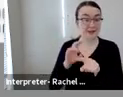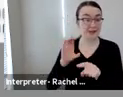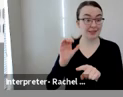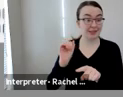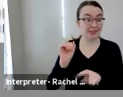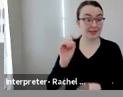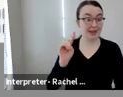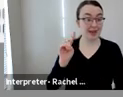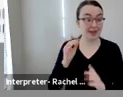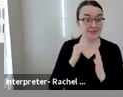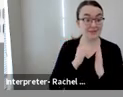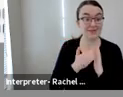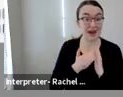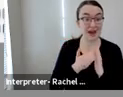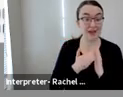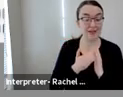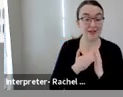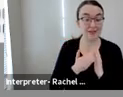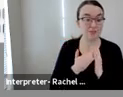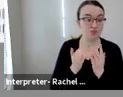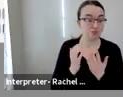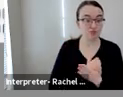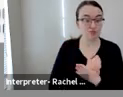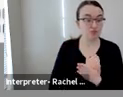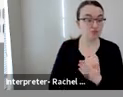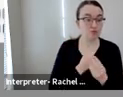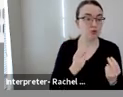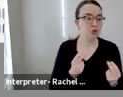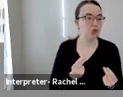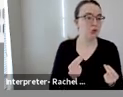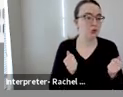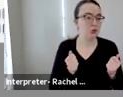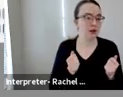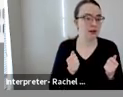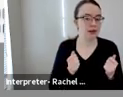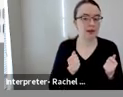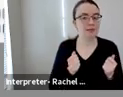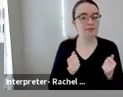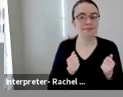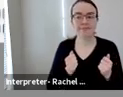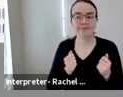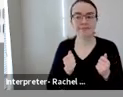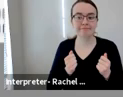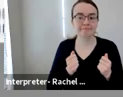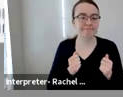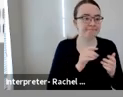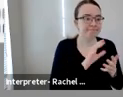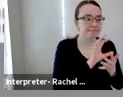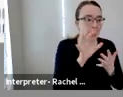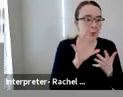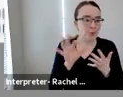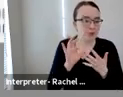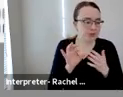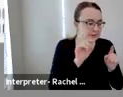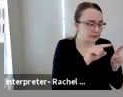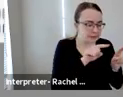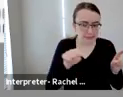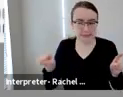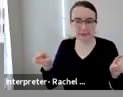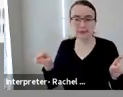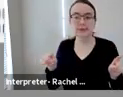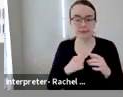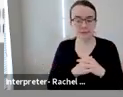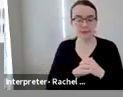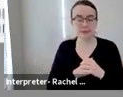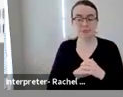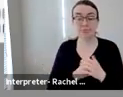file to get quick exploration of details, right? And maybe